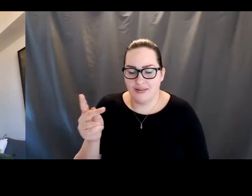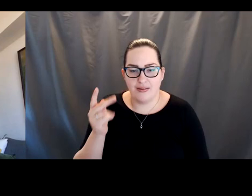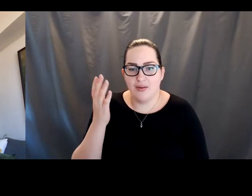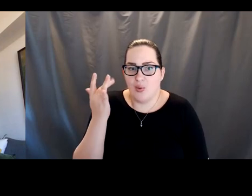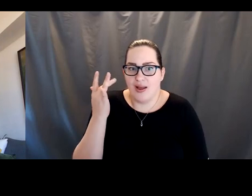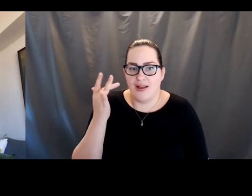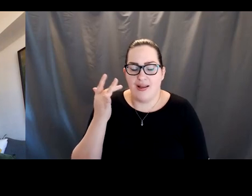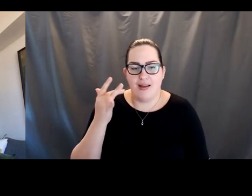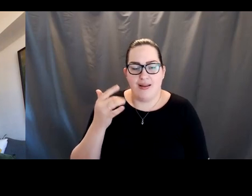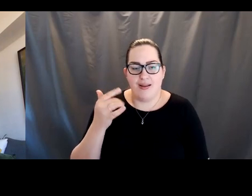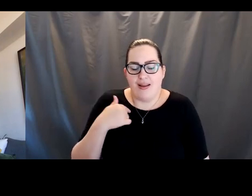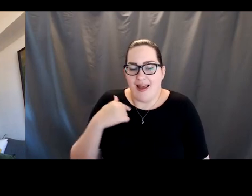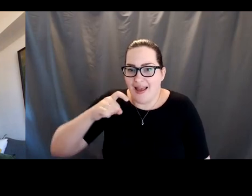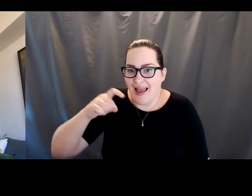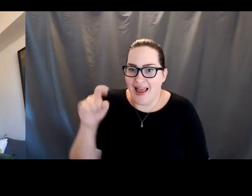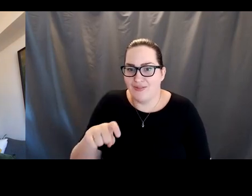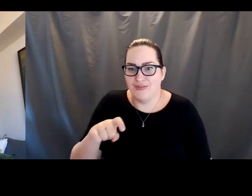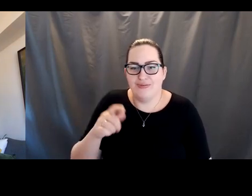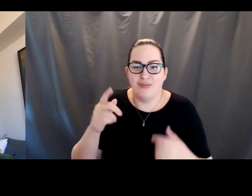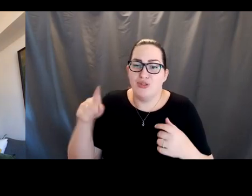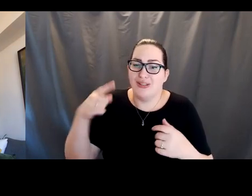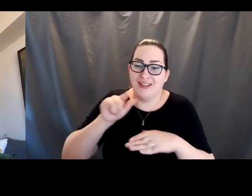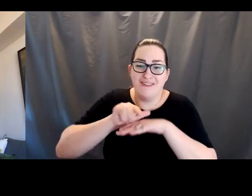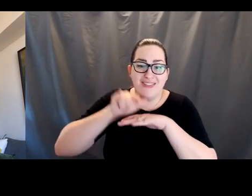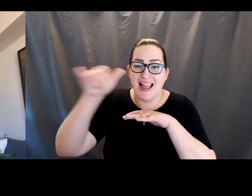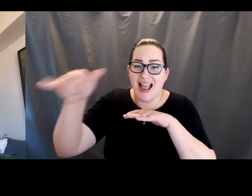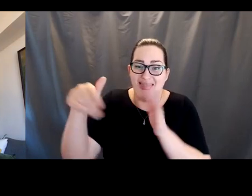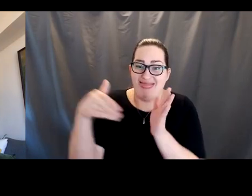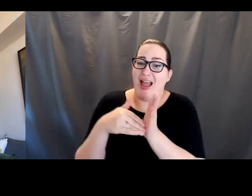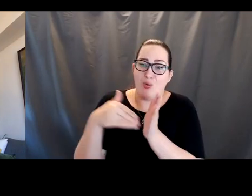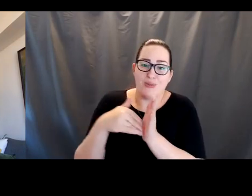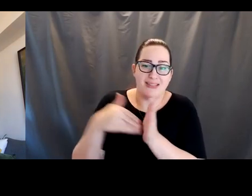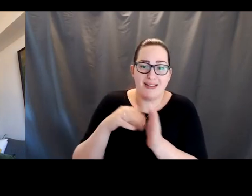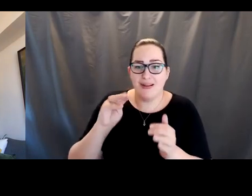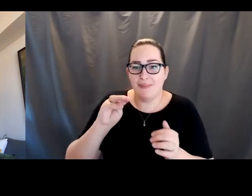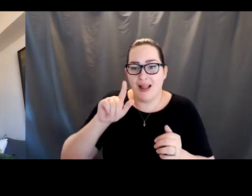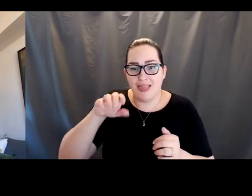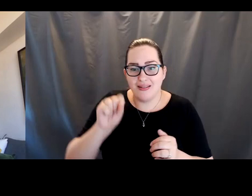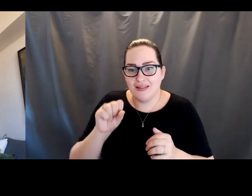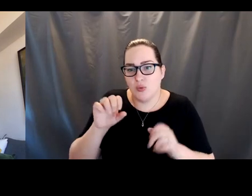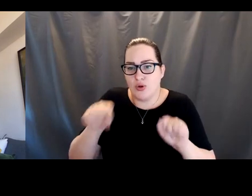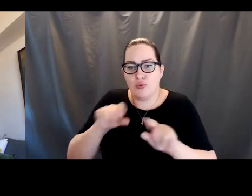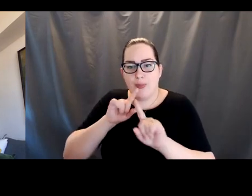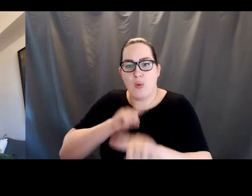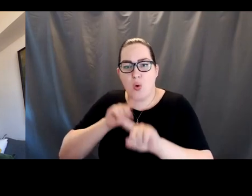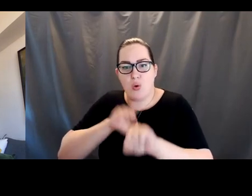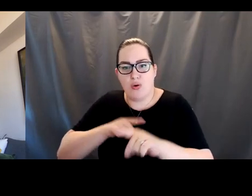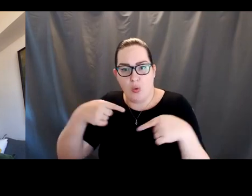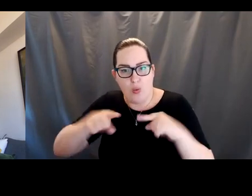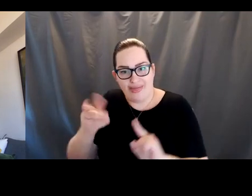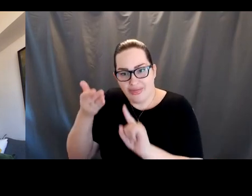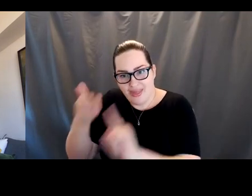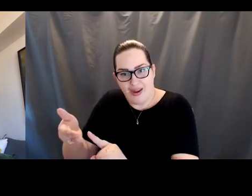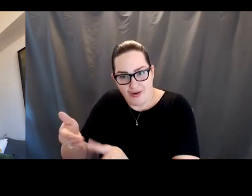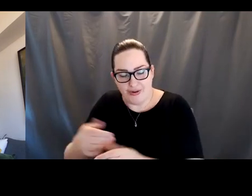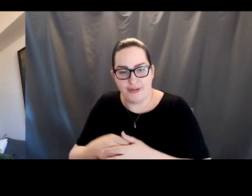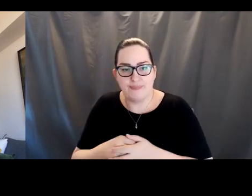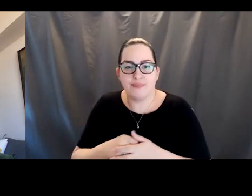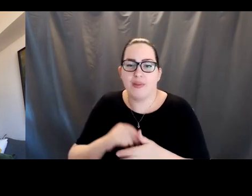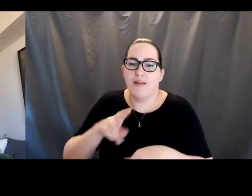just fly thousands of miles back and report on the ground. And then there's a whole issue of the danger and